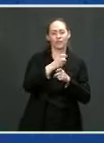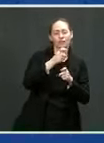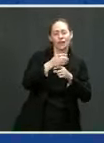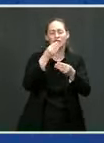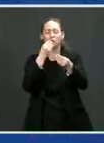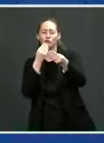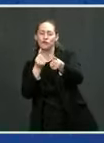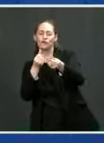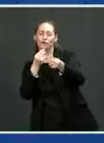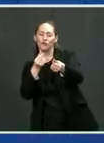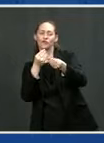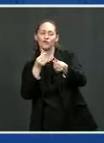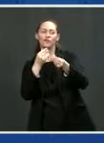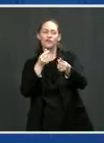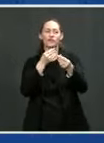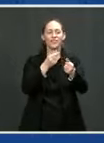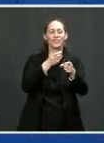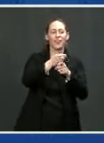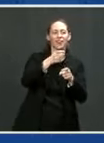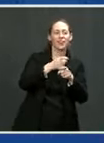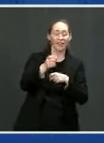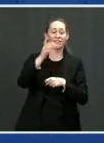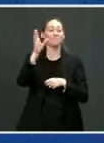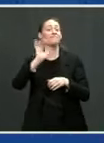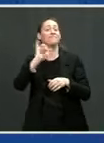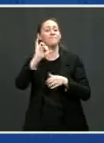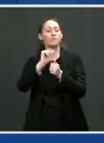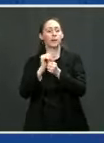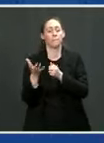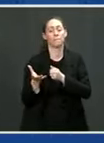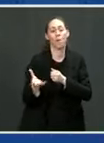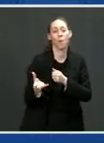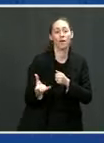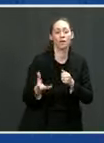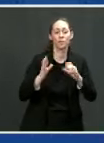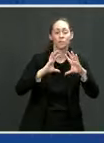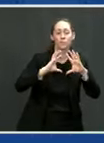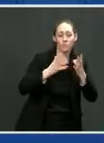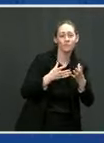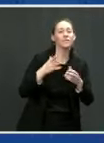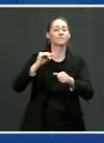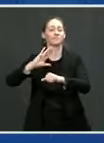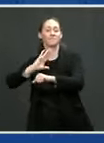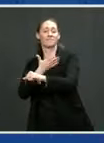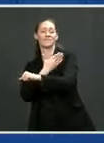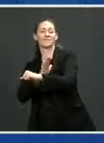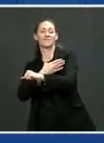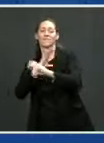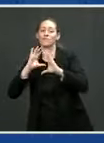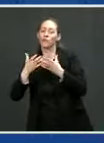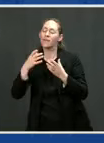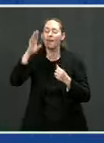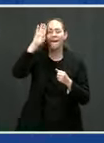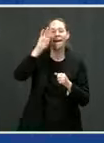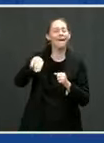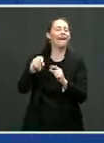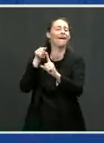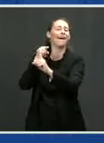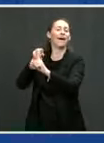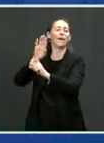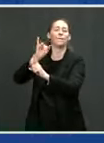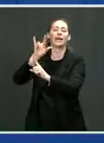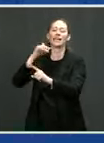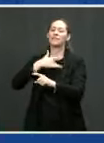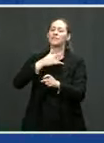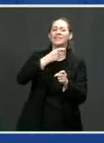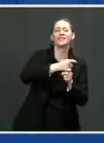band crew would say just the same. And Billy was a man of many crews. The guy you'd ask